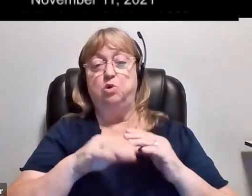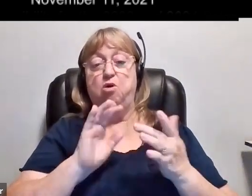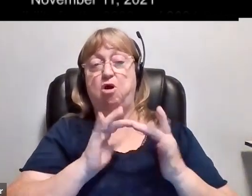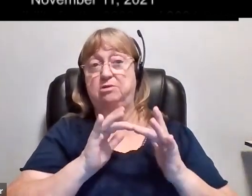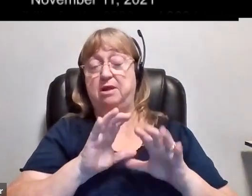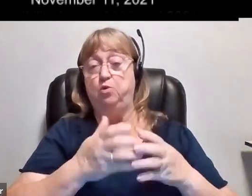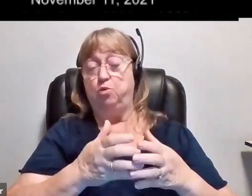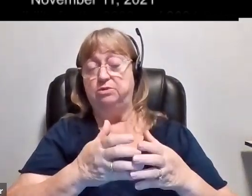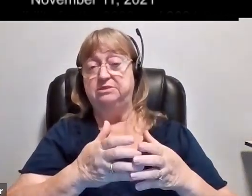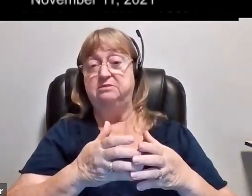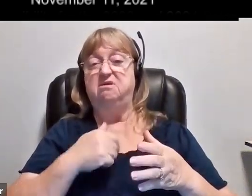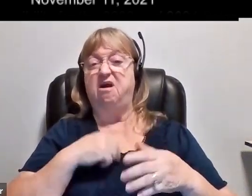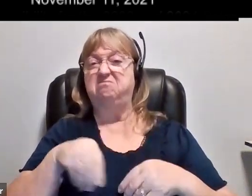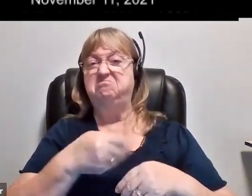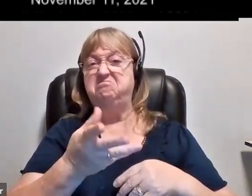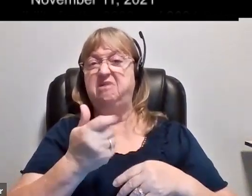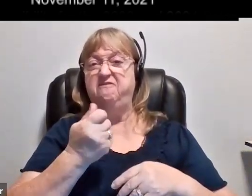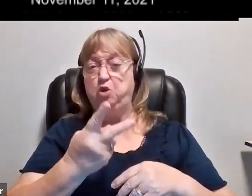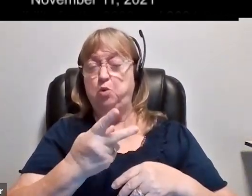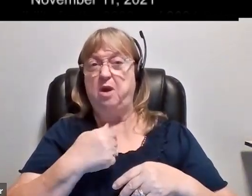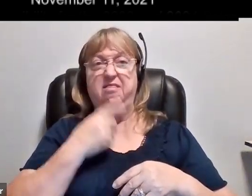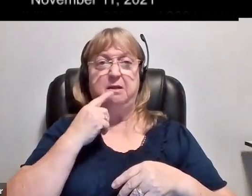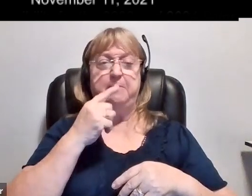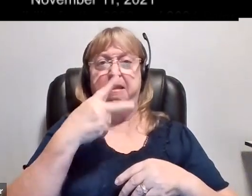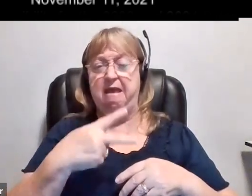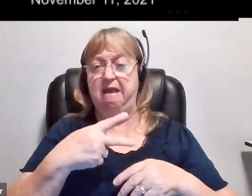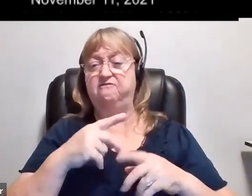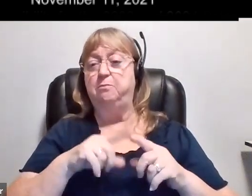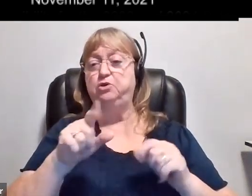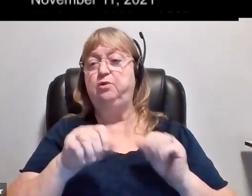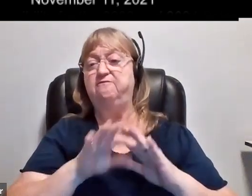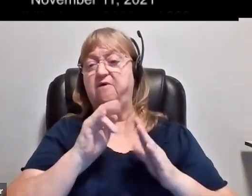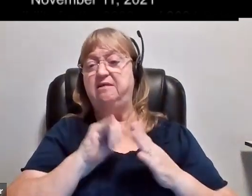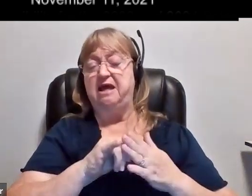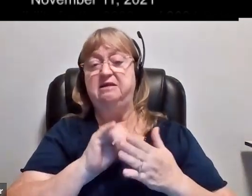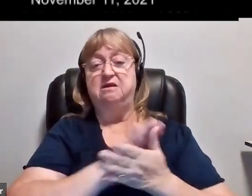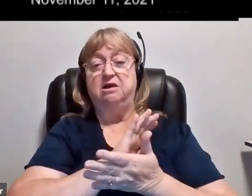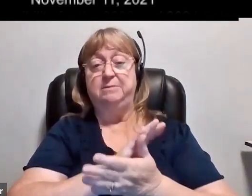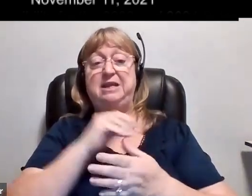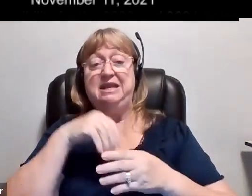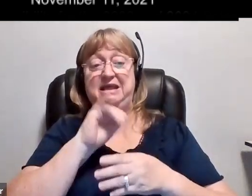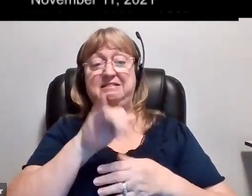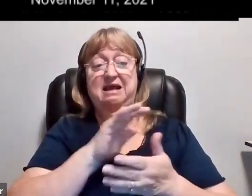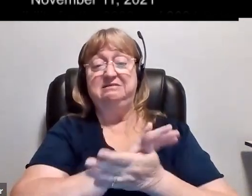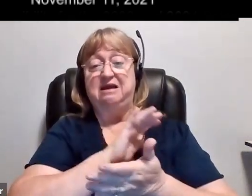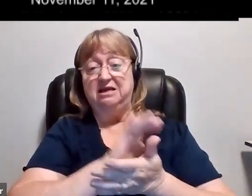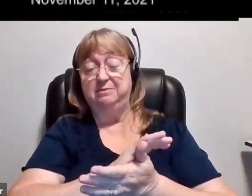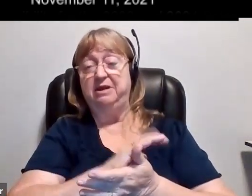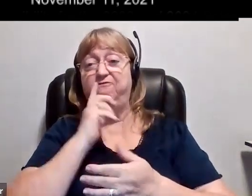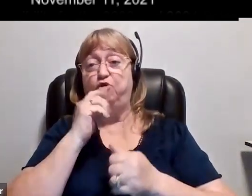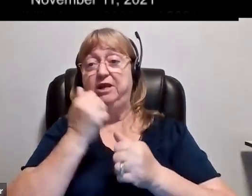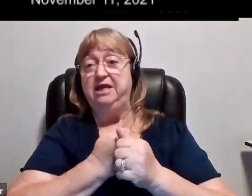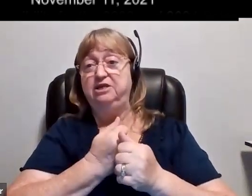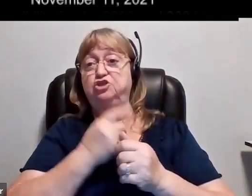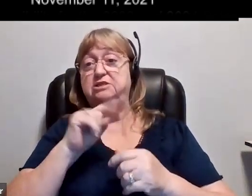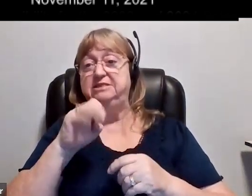out, but I gave about half of them out, I think. But you can find that document. And in the document, for each one of those